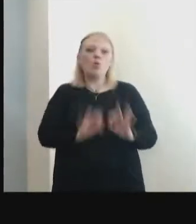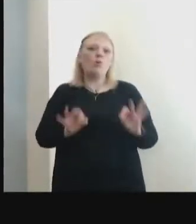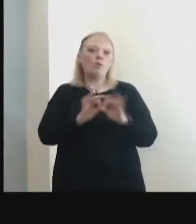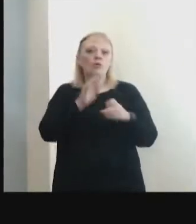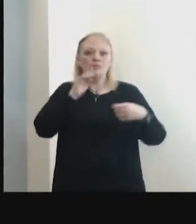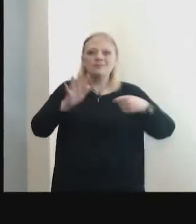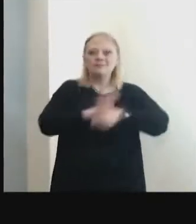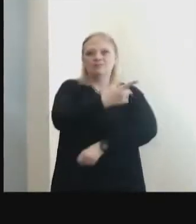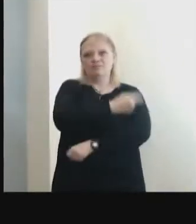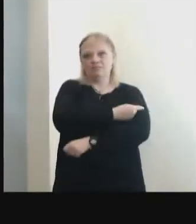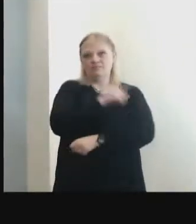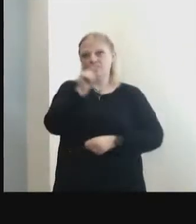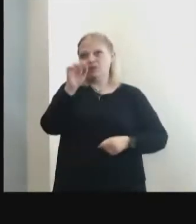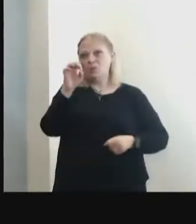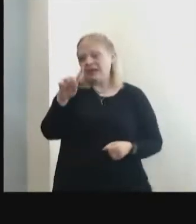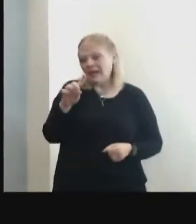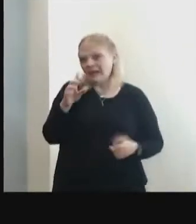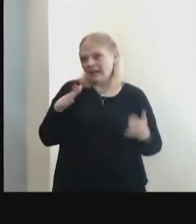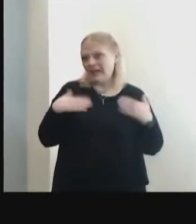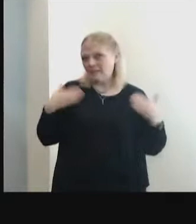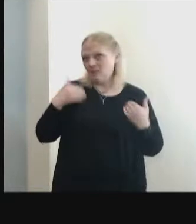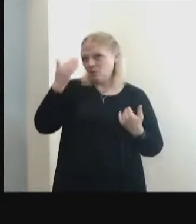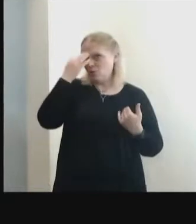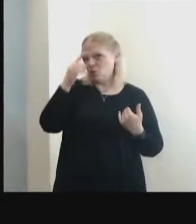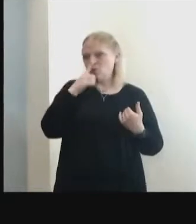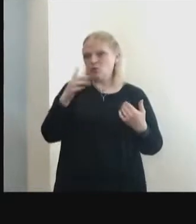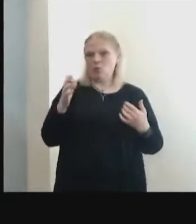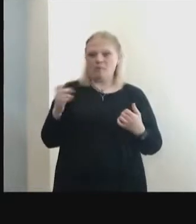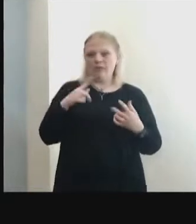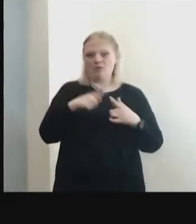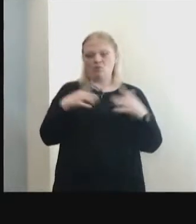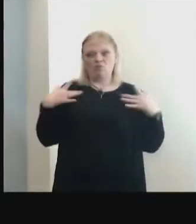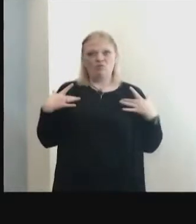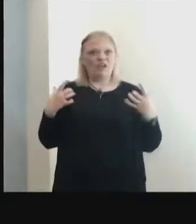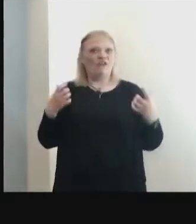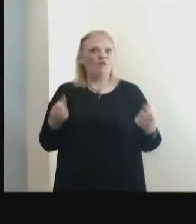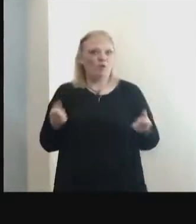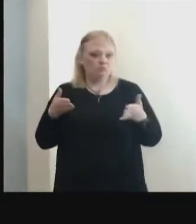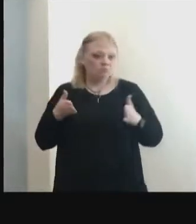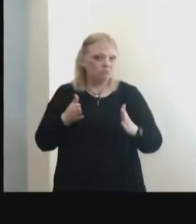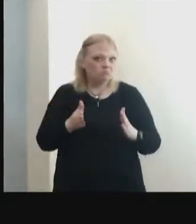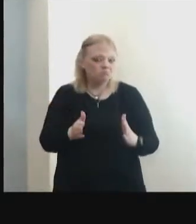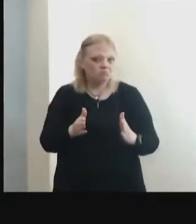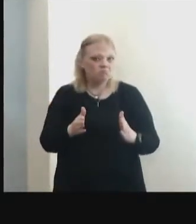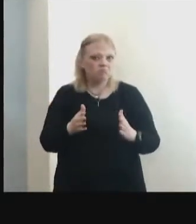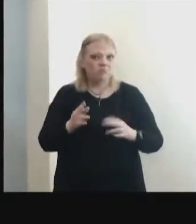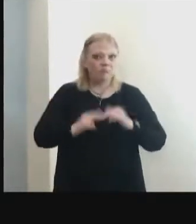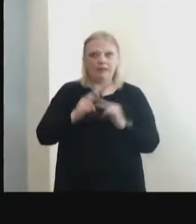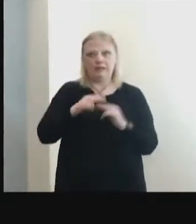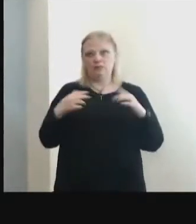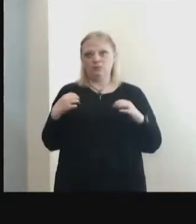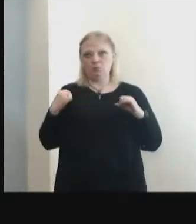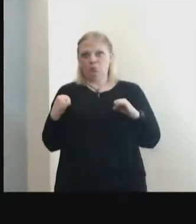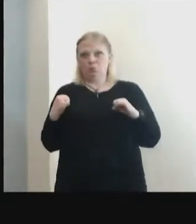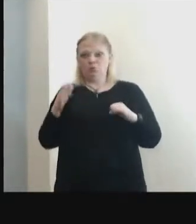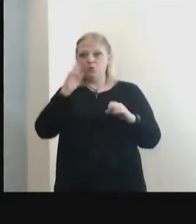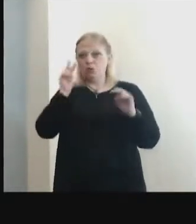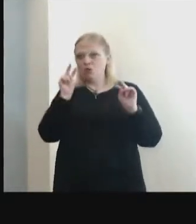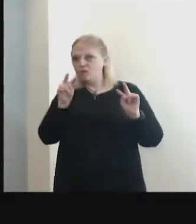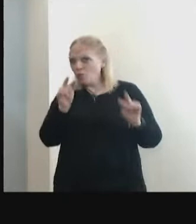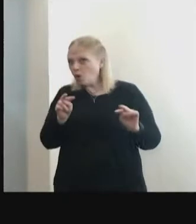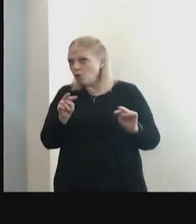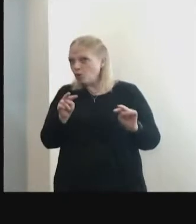fully vaccinated. So Ted, glad to know that you're on the road to recovery. Get your strength back, and I'll be looking forward